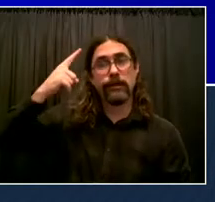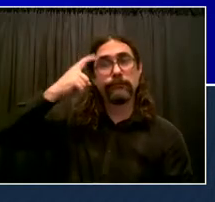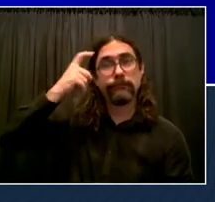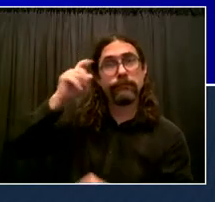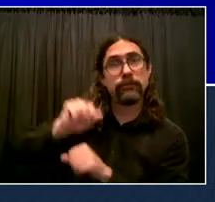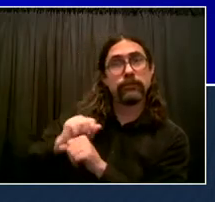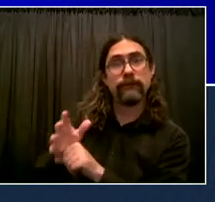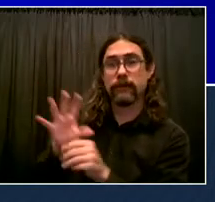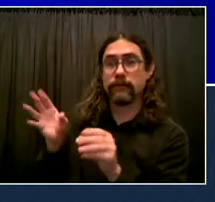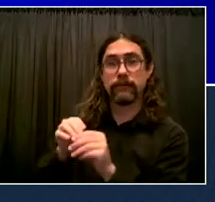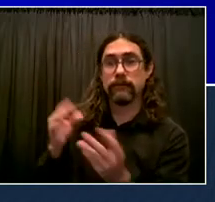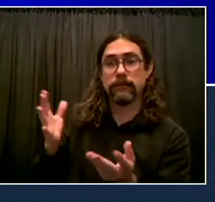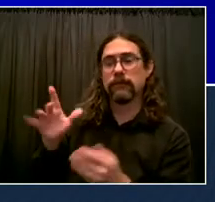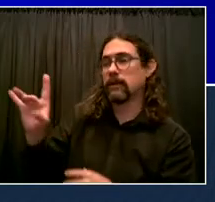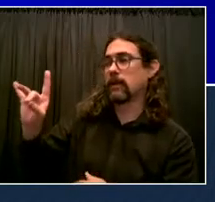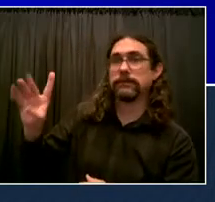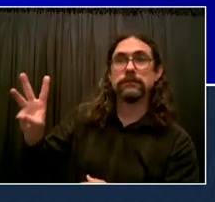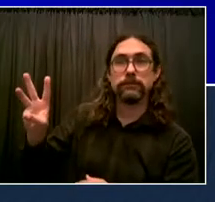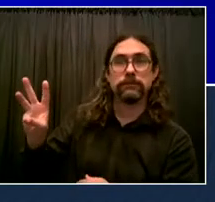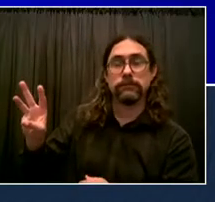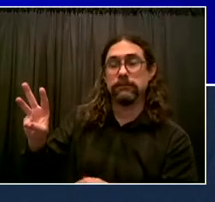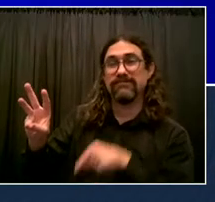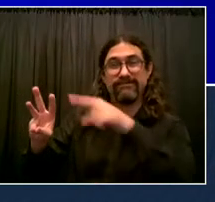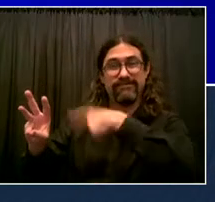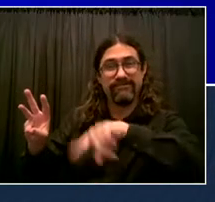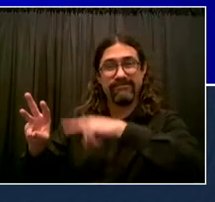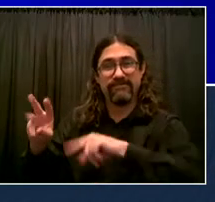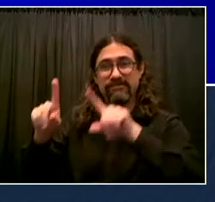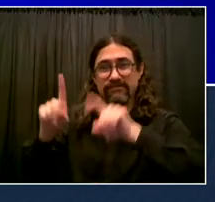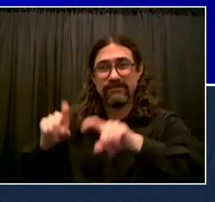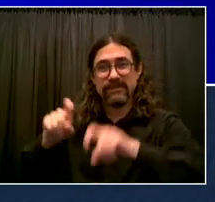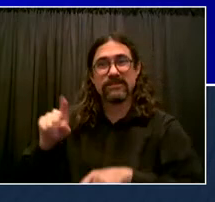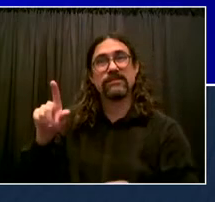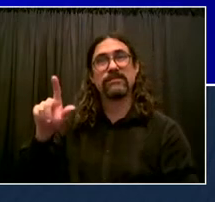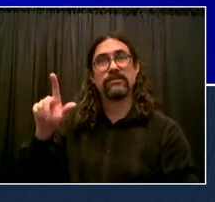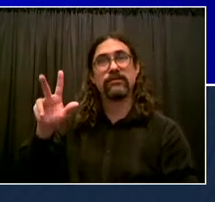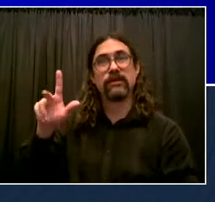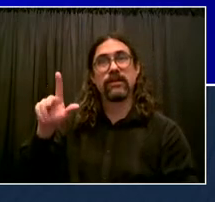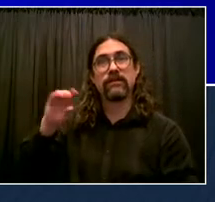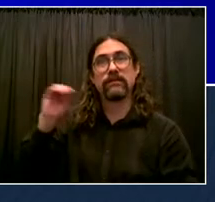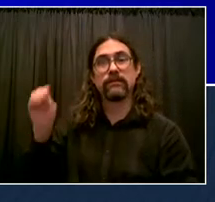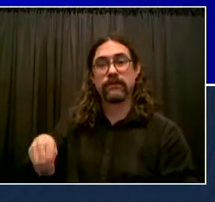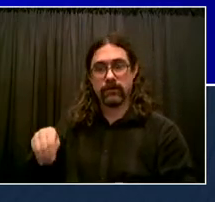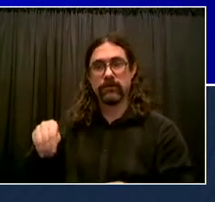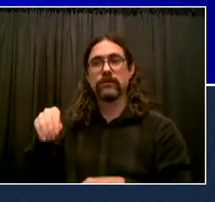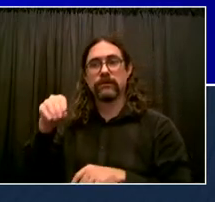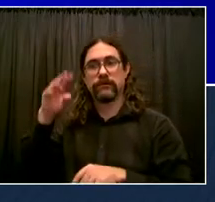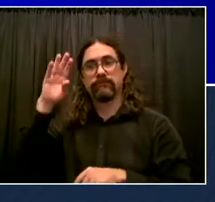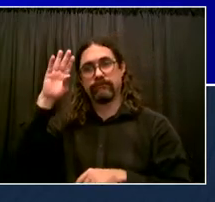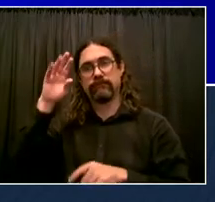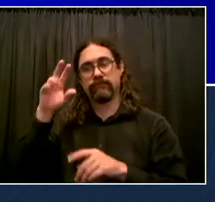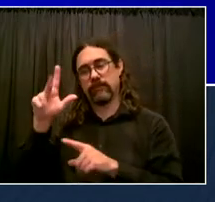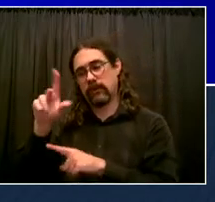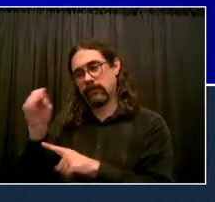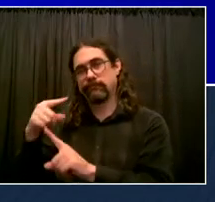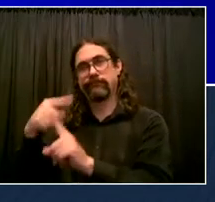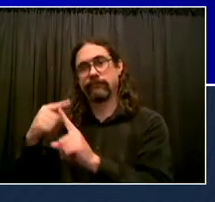23.33%. Hospitalization rate, everyone knows this is what we watch particularly carefully. This is a good number now,